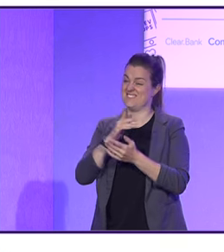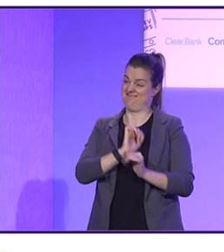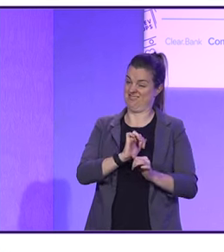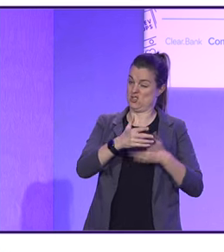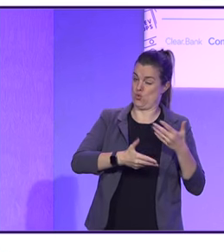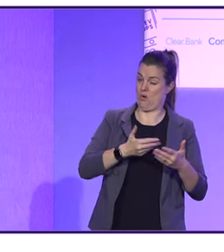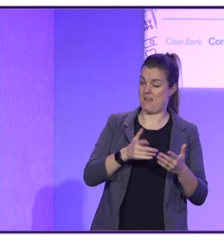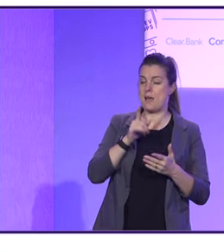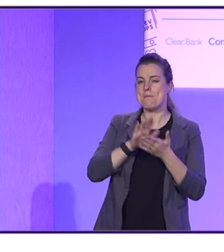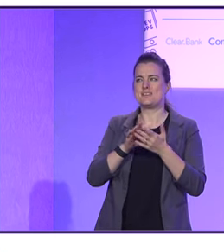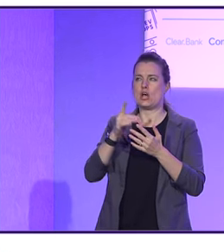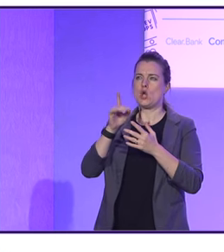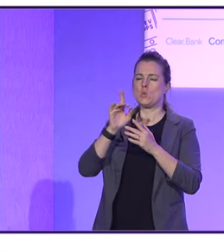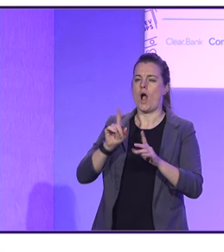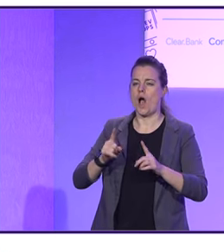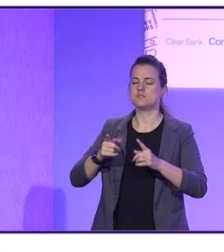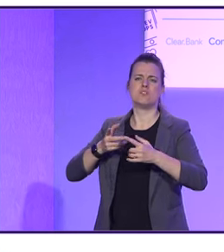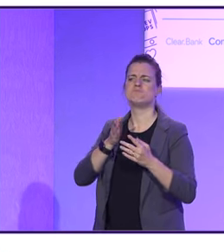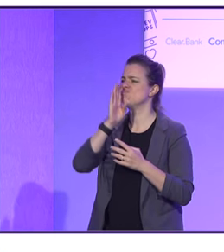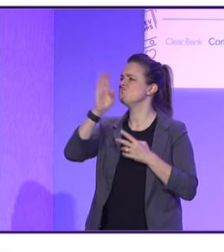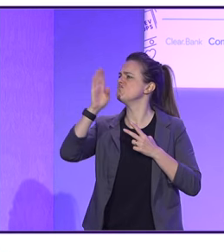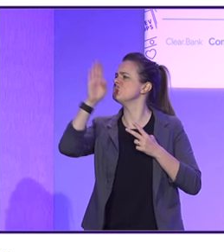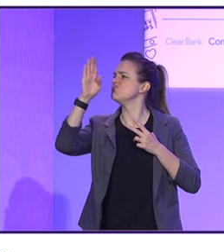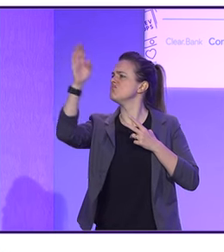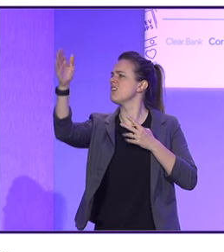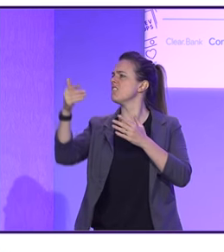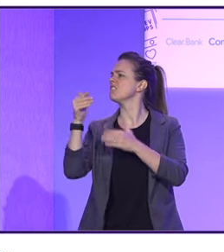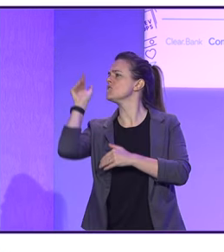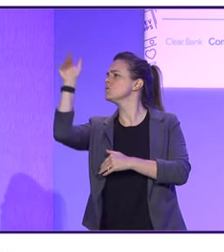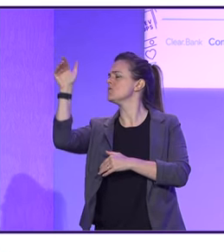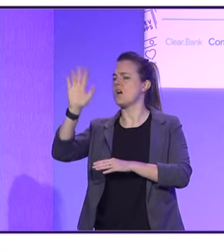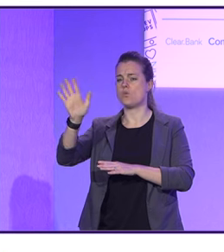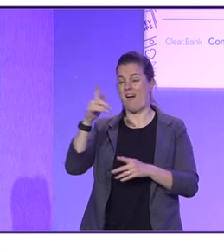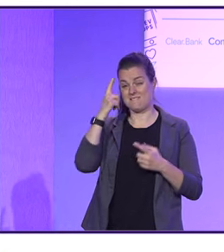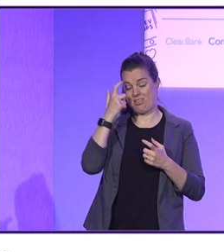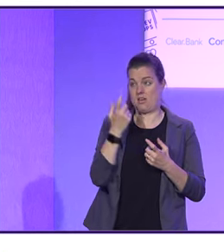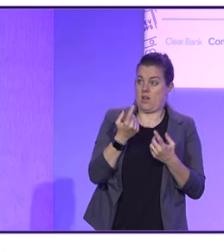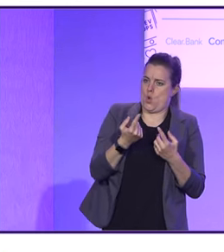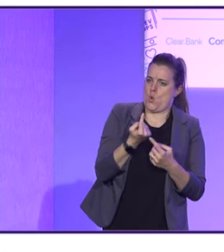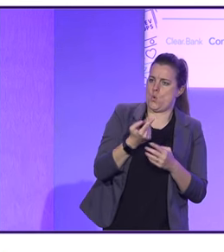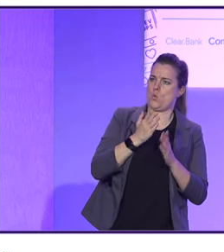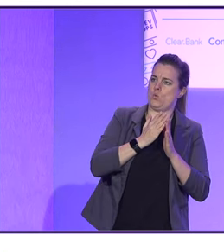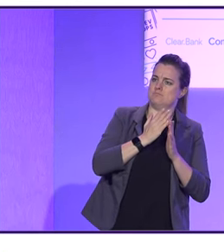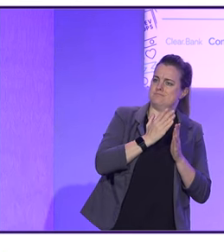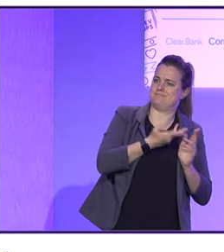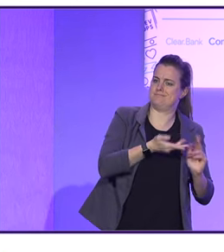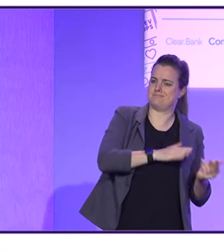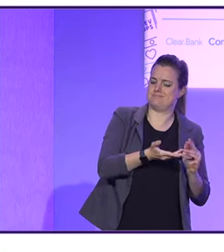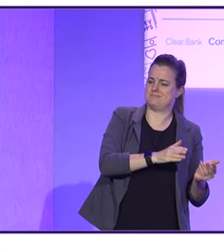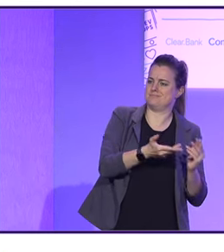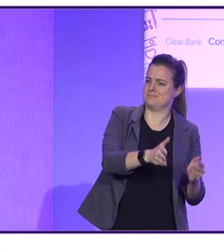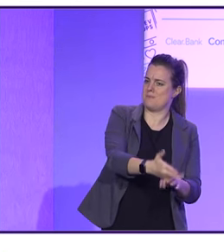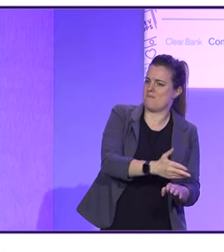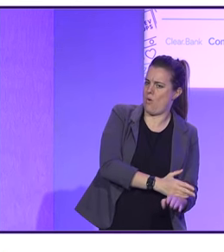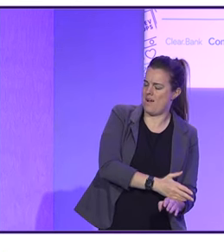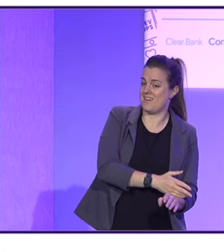And I think this is how we felt when we looked at Kubernetes. This is, you know, like a complex, terrifying platform, like the ocean